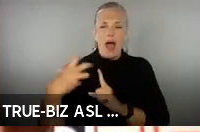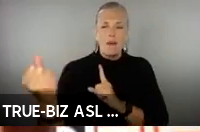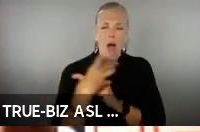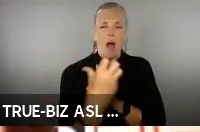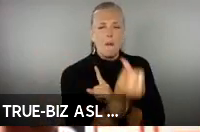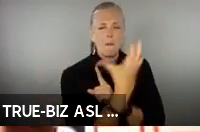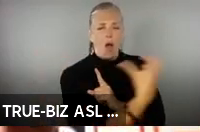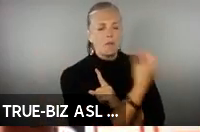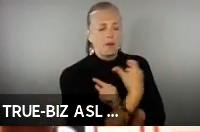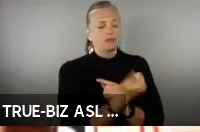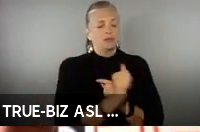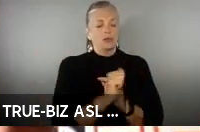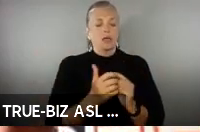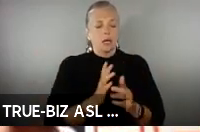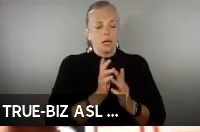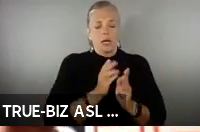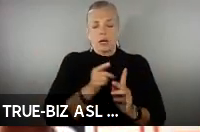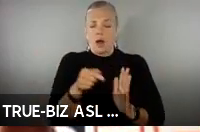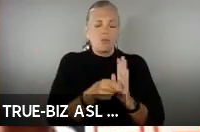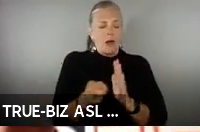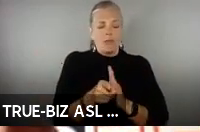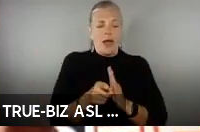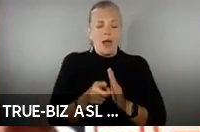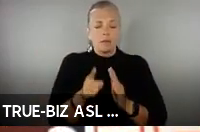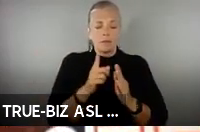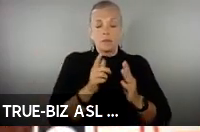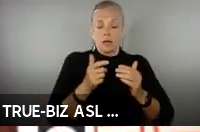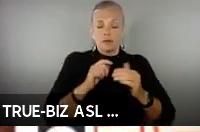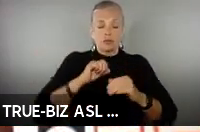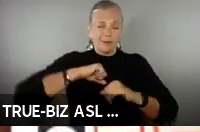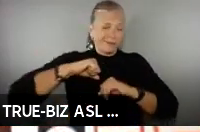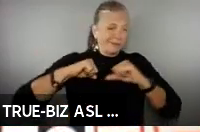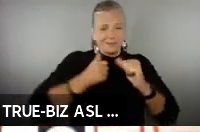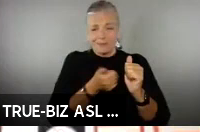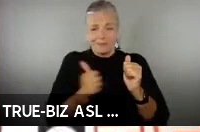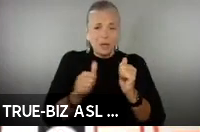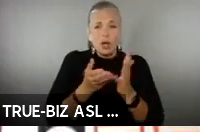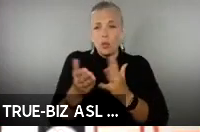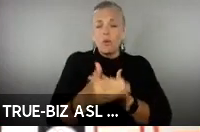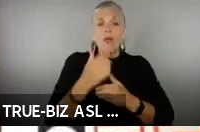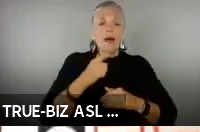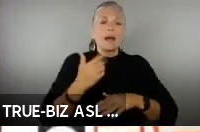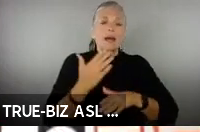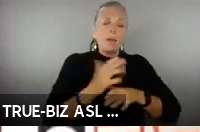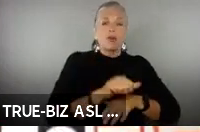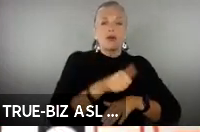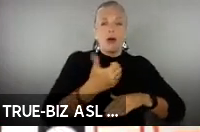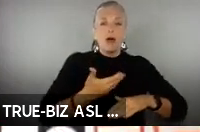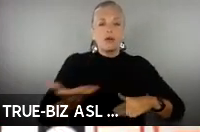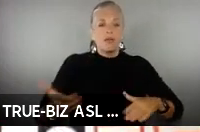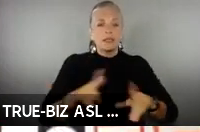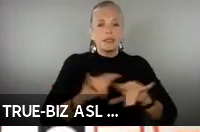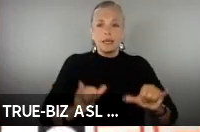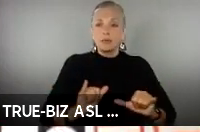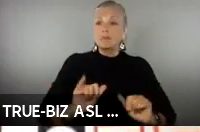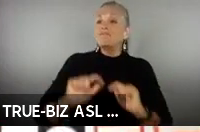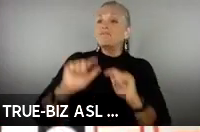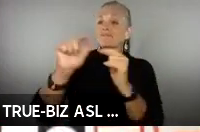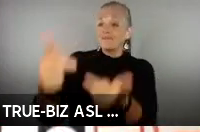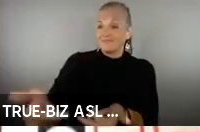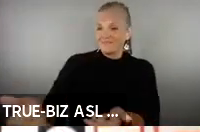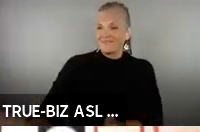get around that may have hampered us learning other things at the correct times. Fallon, you know, any thoughts that you had when you first read